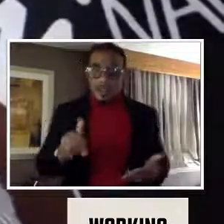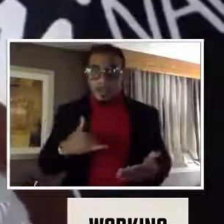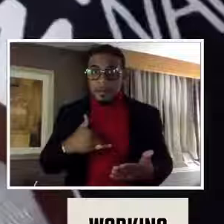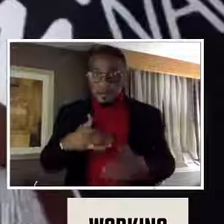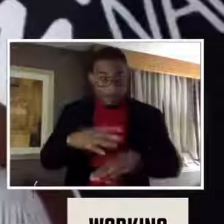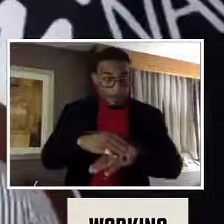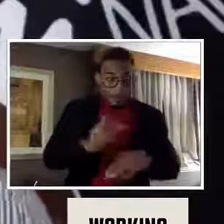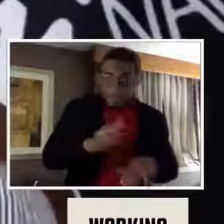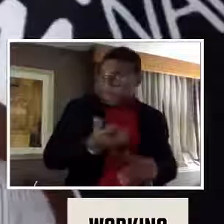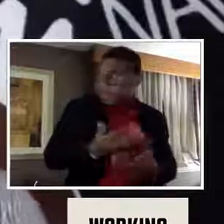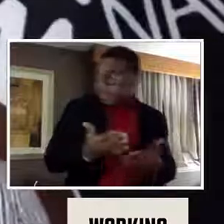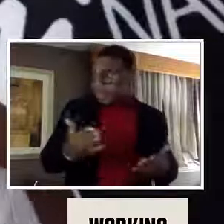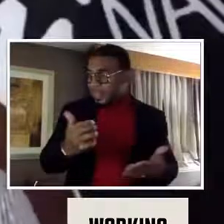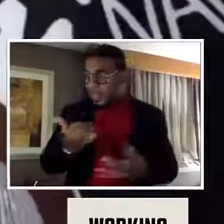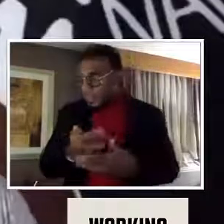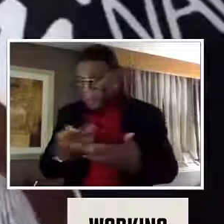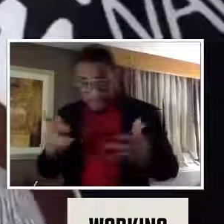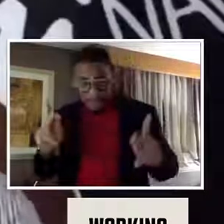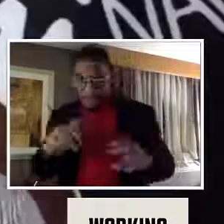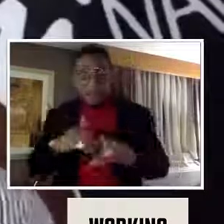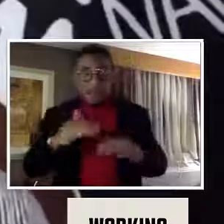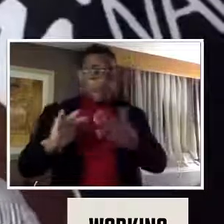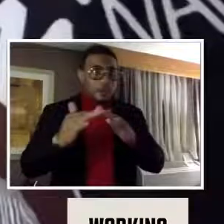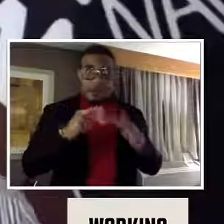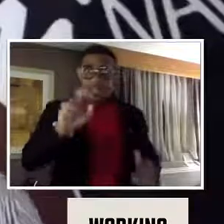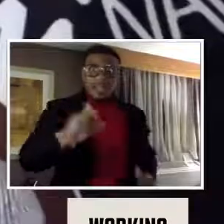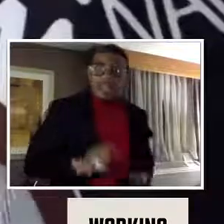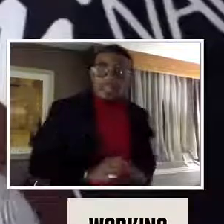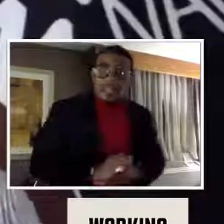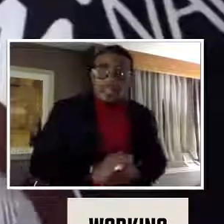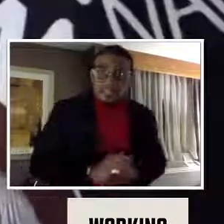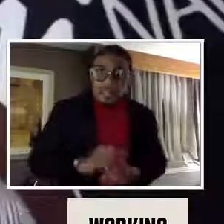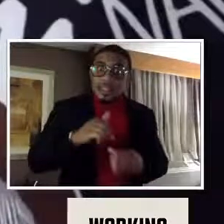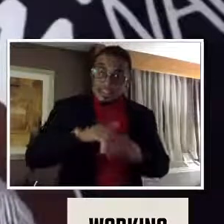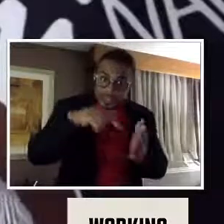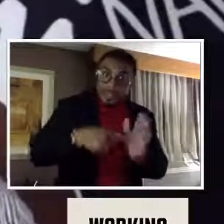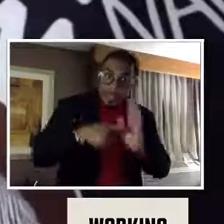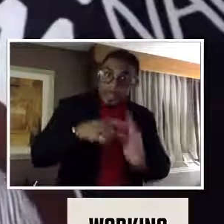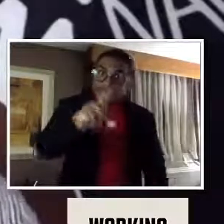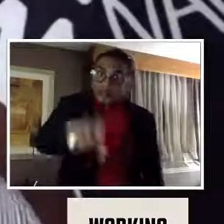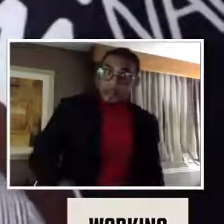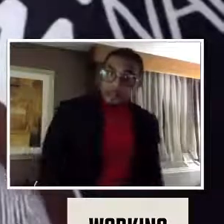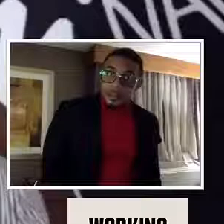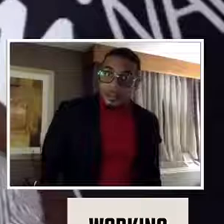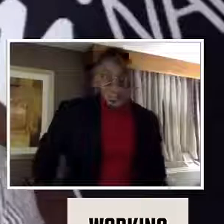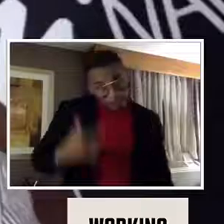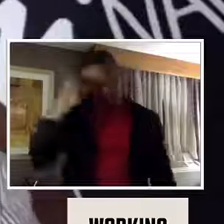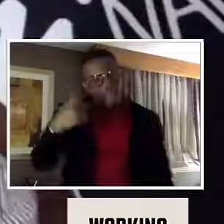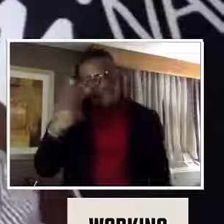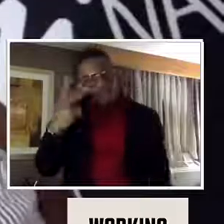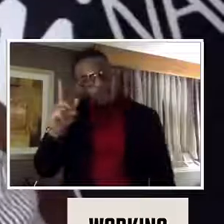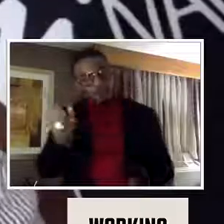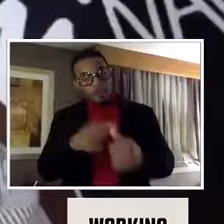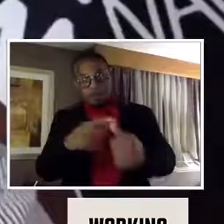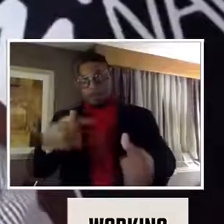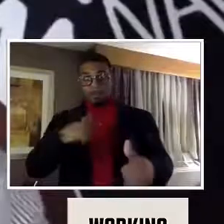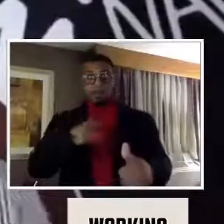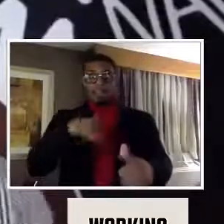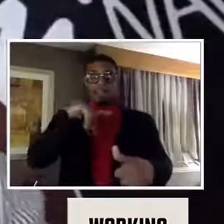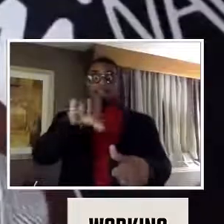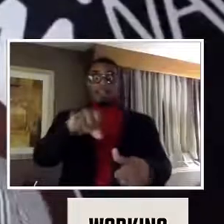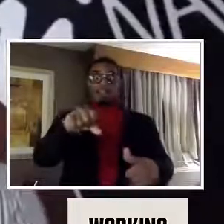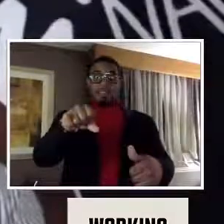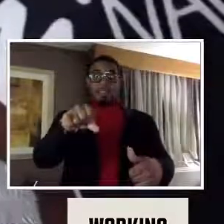pet needs, anything that anybody in my community needs in this charter? And because I saw first me,